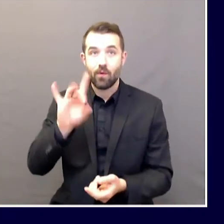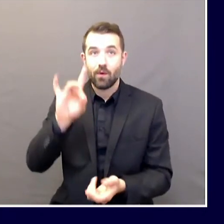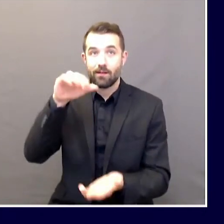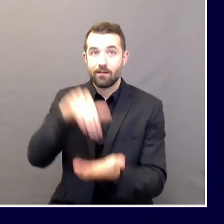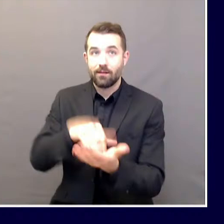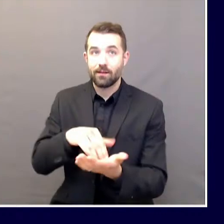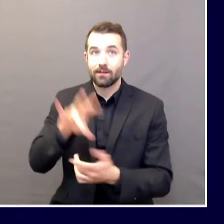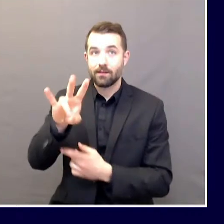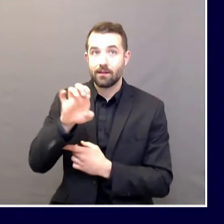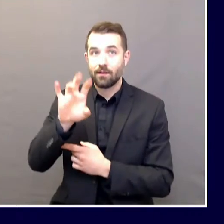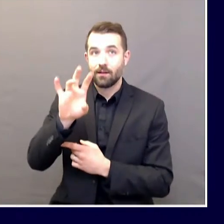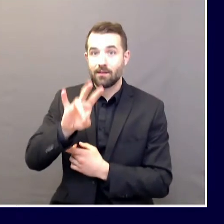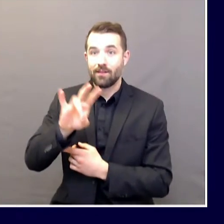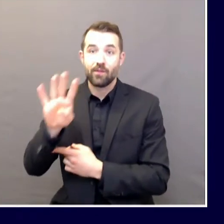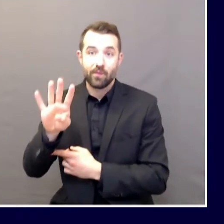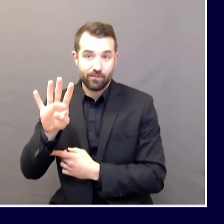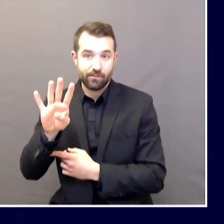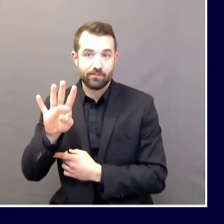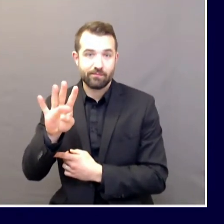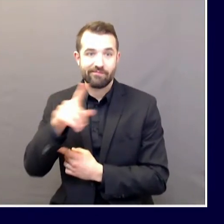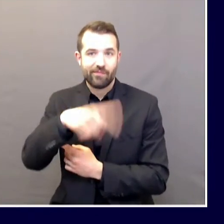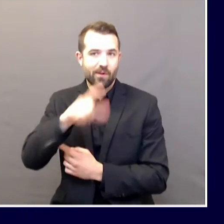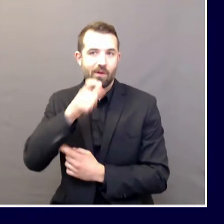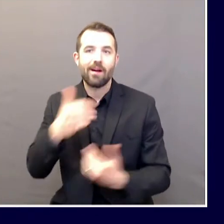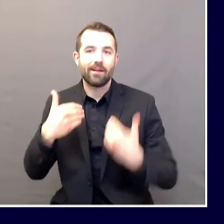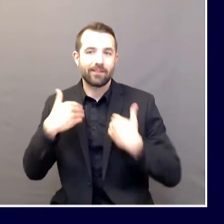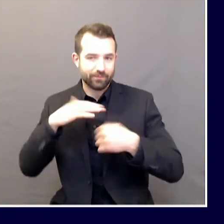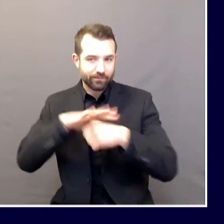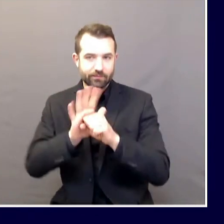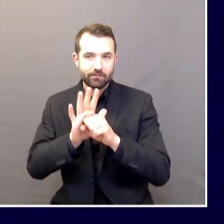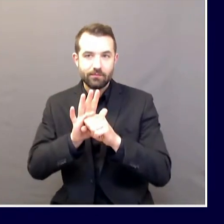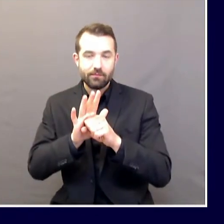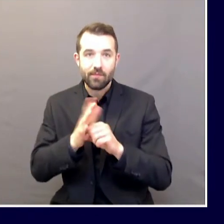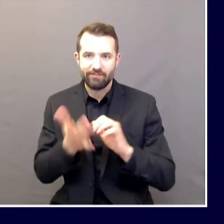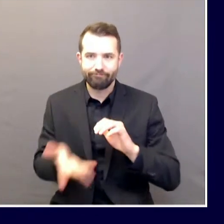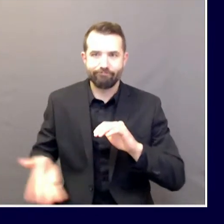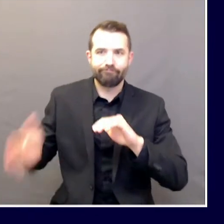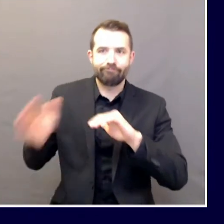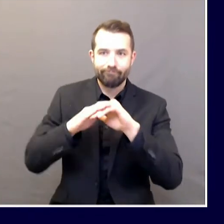48,774 cases of COVID-19, representing an increase of